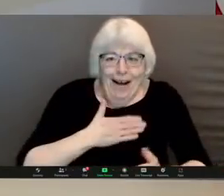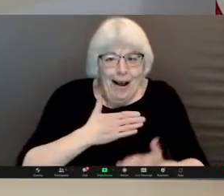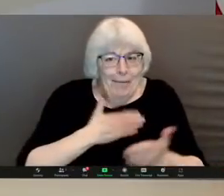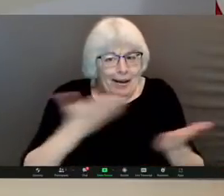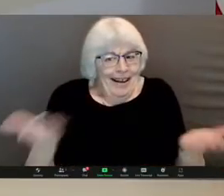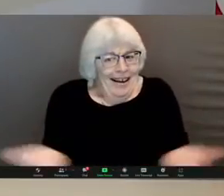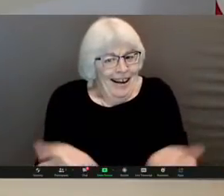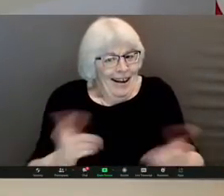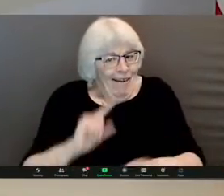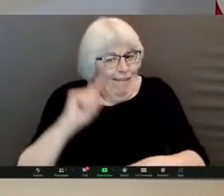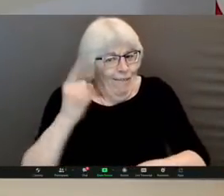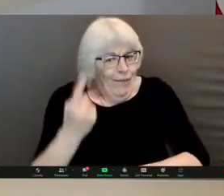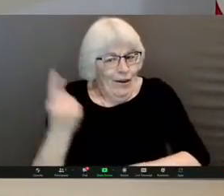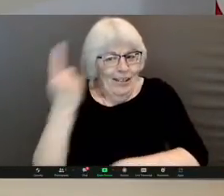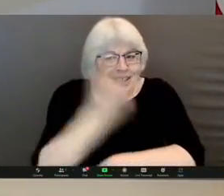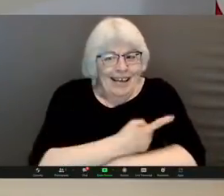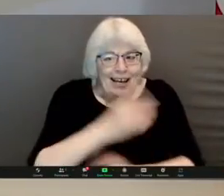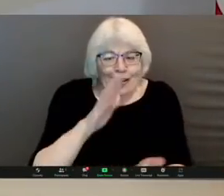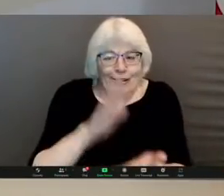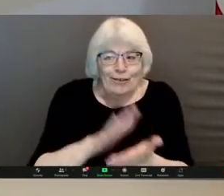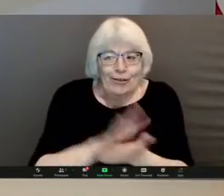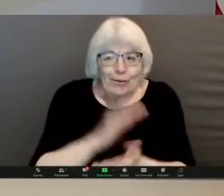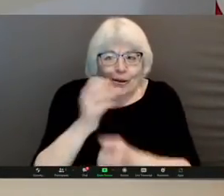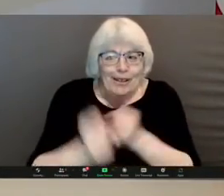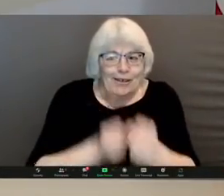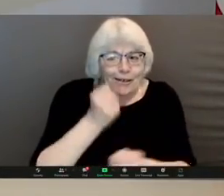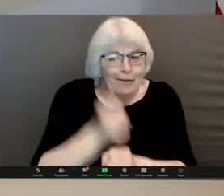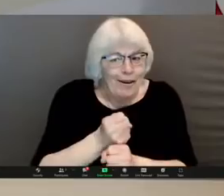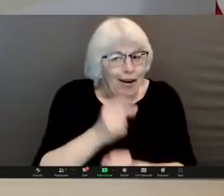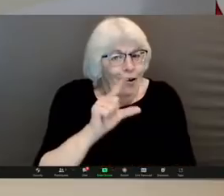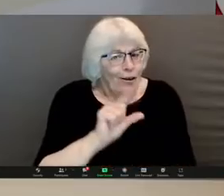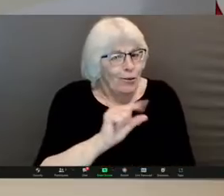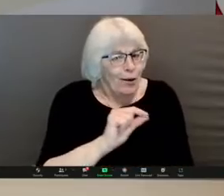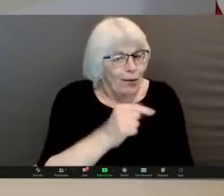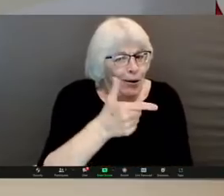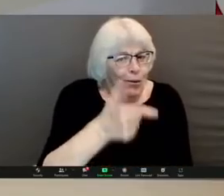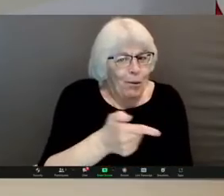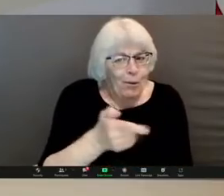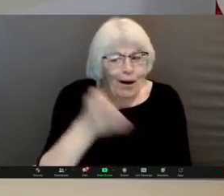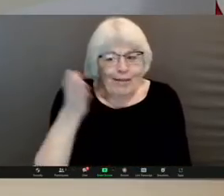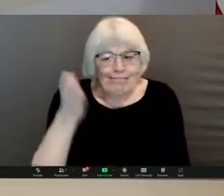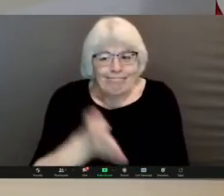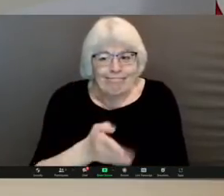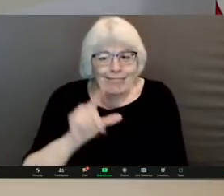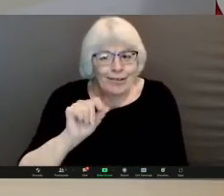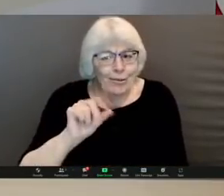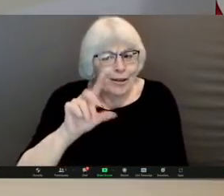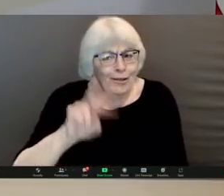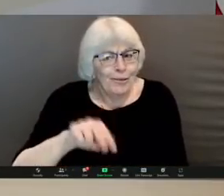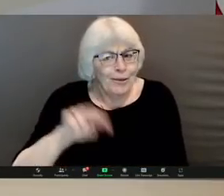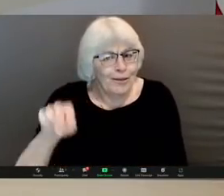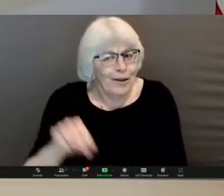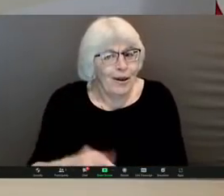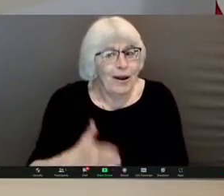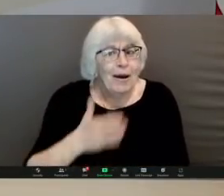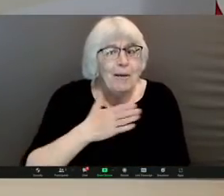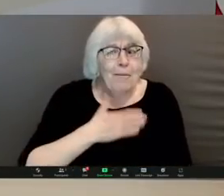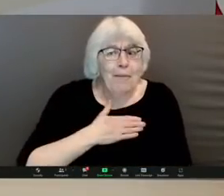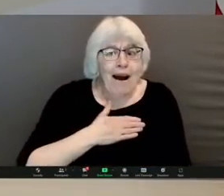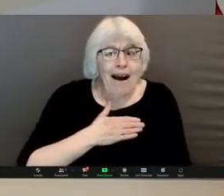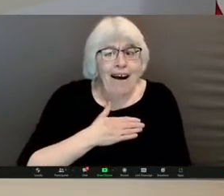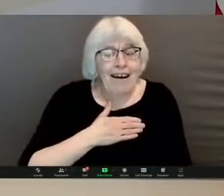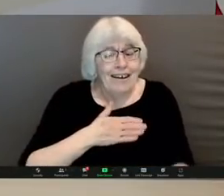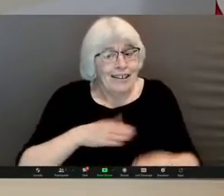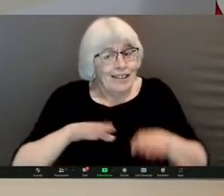My children asked me this morning, they heard me mention, I hope everything goes well this first day of